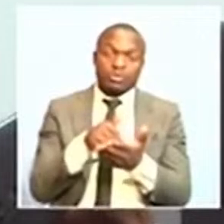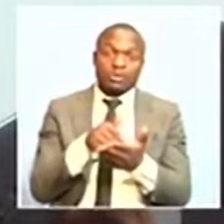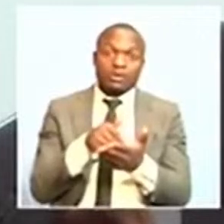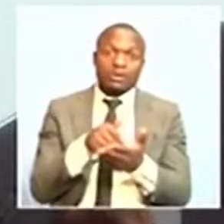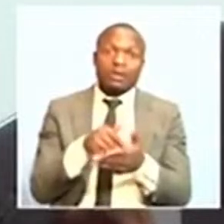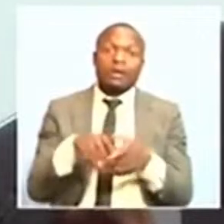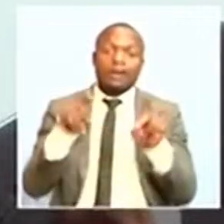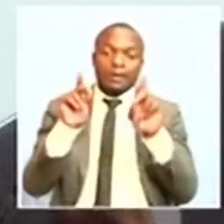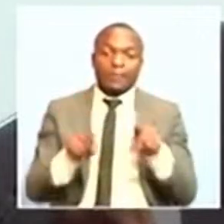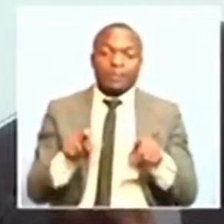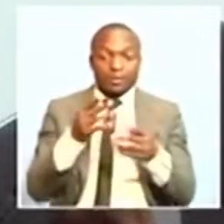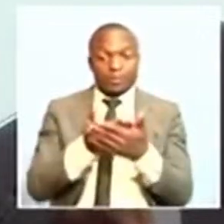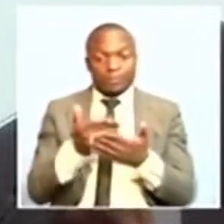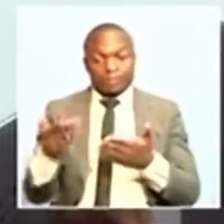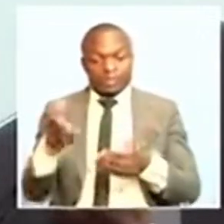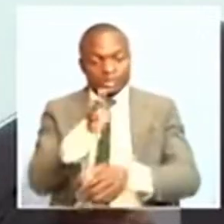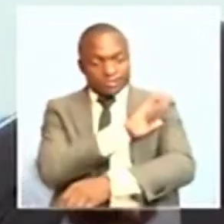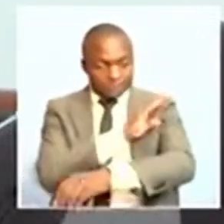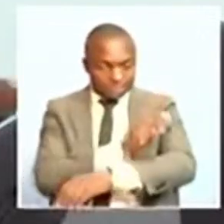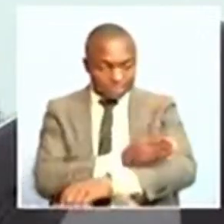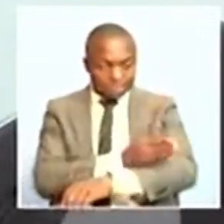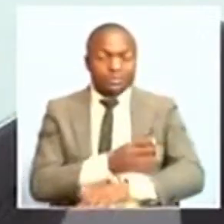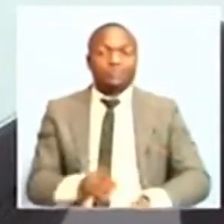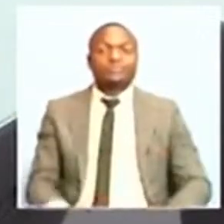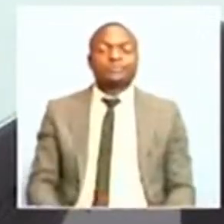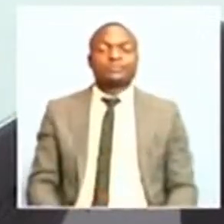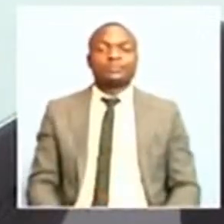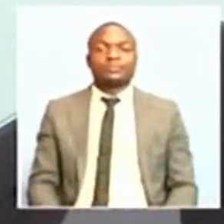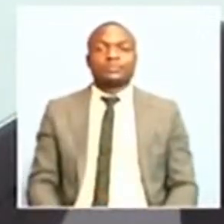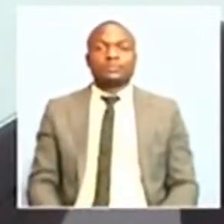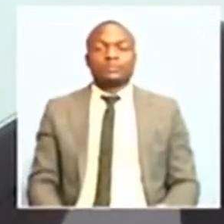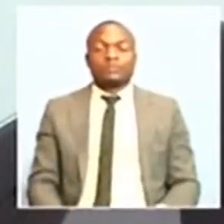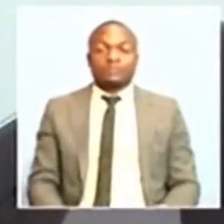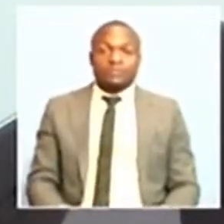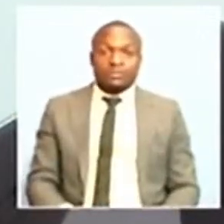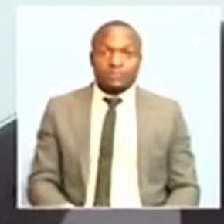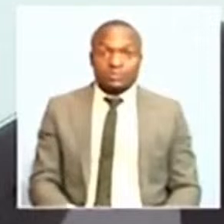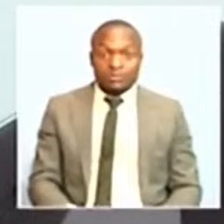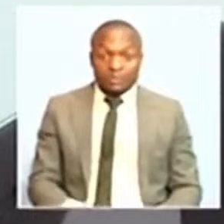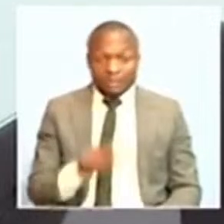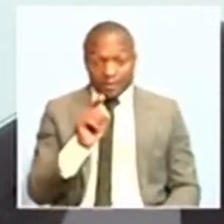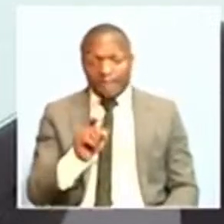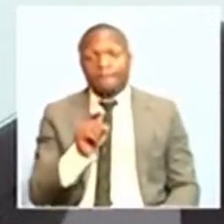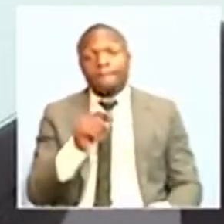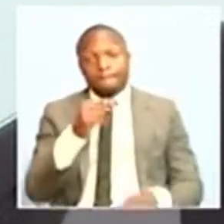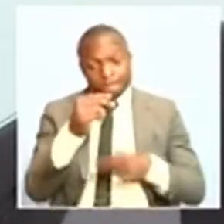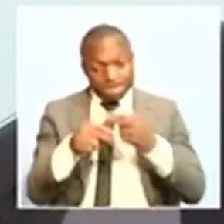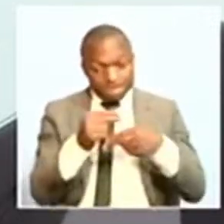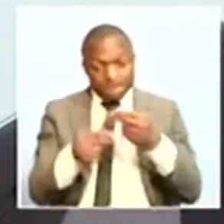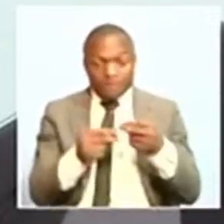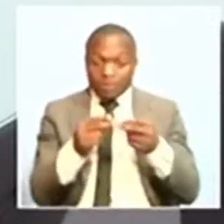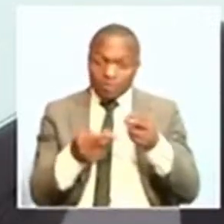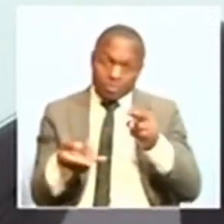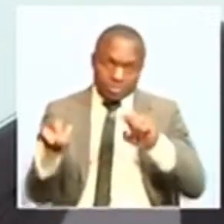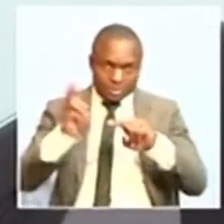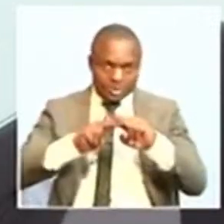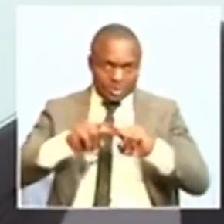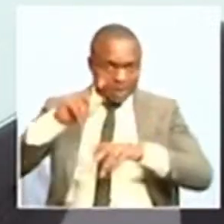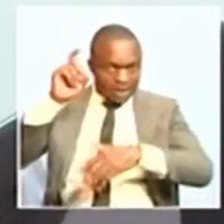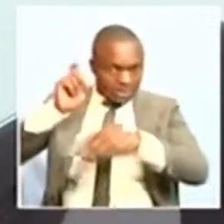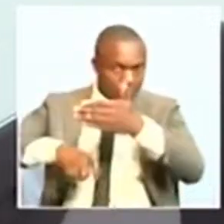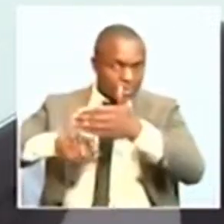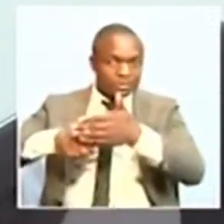power because by indexing, that means that it's going to increase the cost